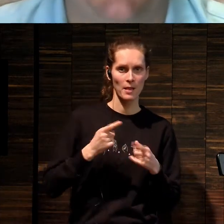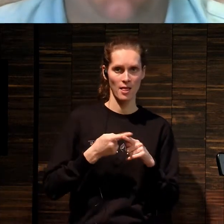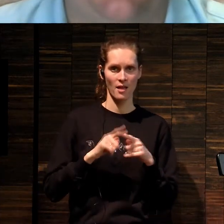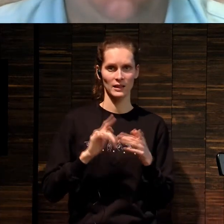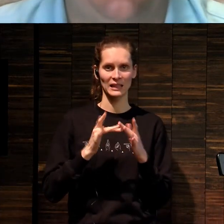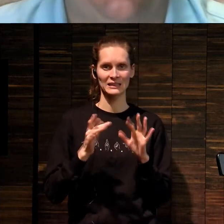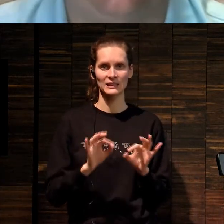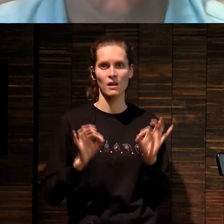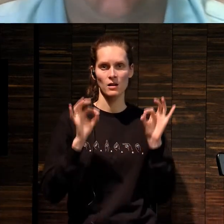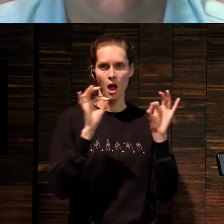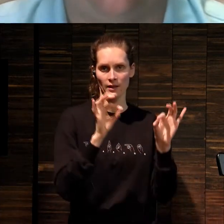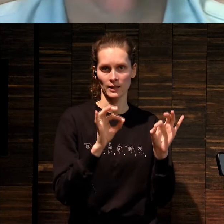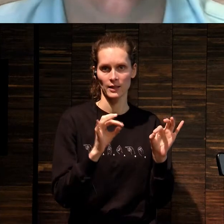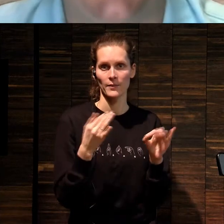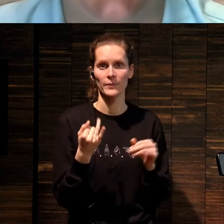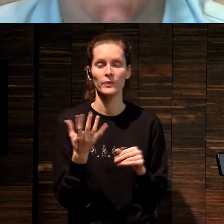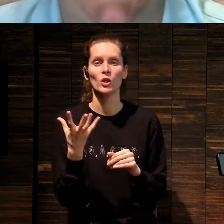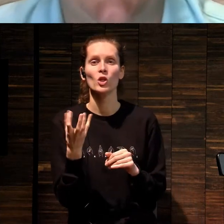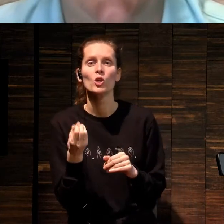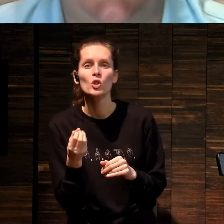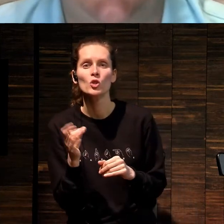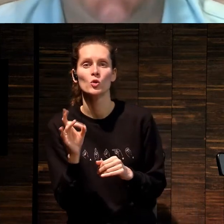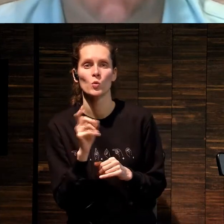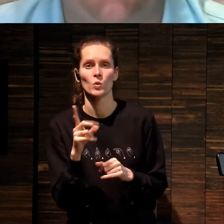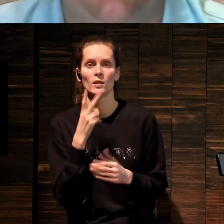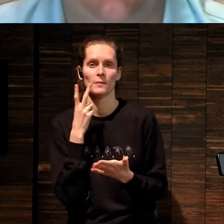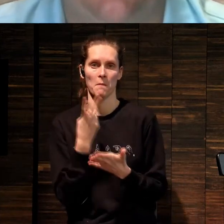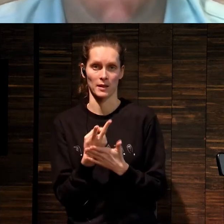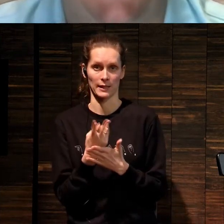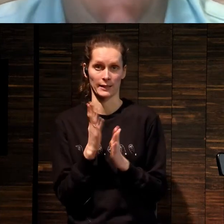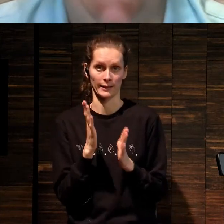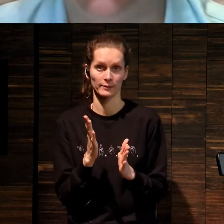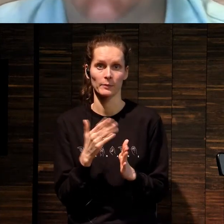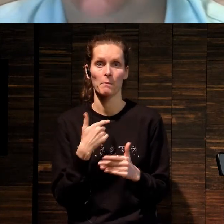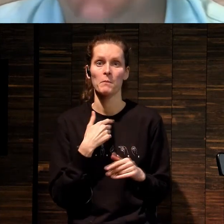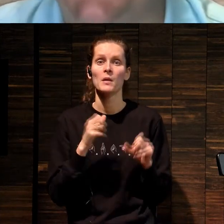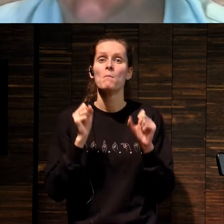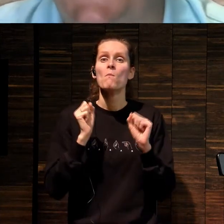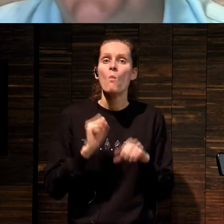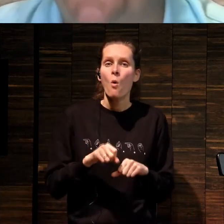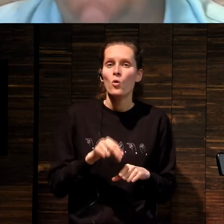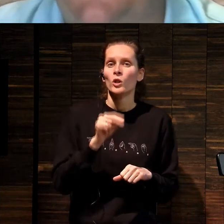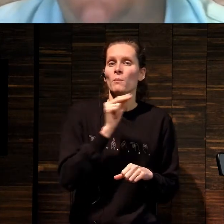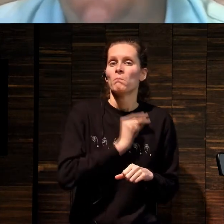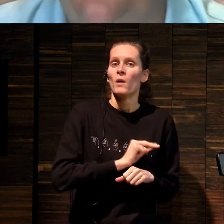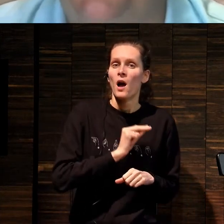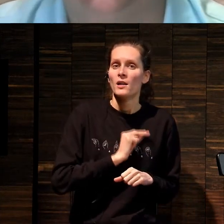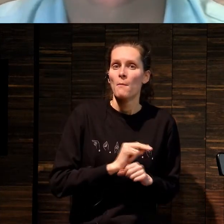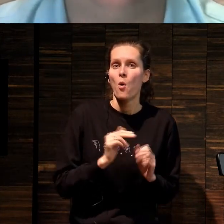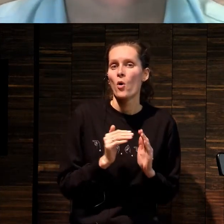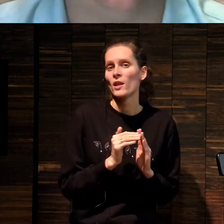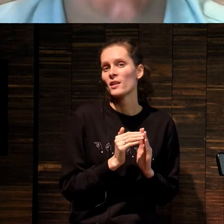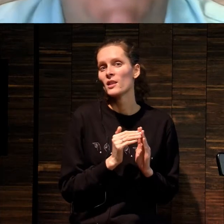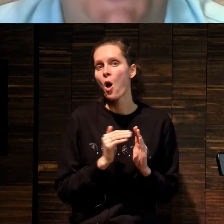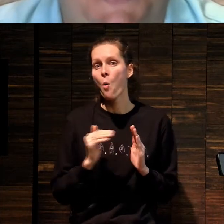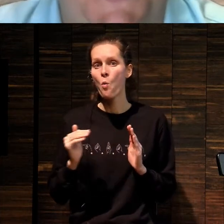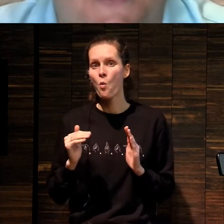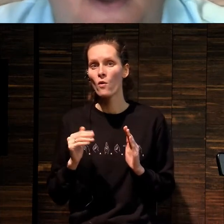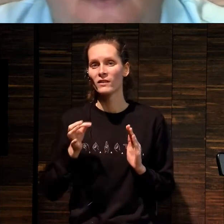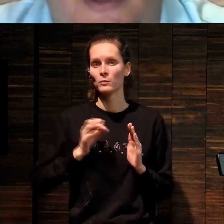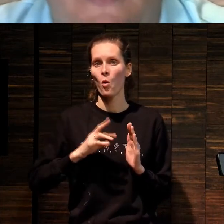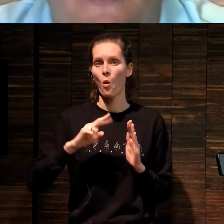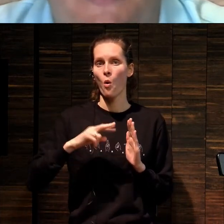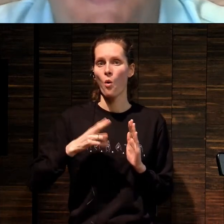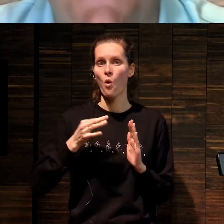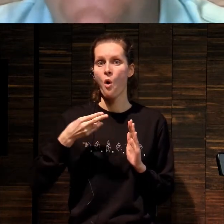code level. They're given ARIA tags. So they act as if it is an H1, but we don't force that change on the